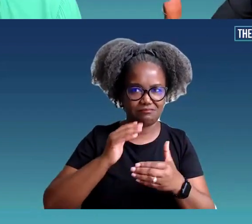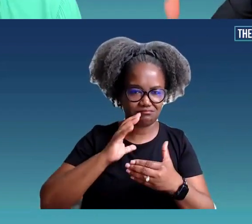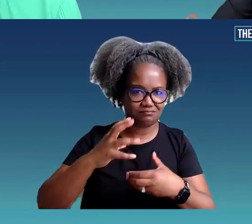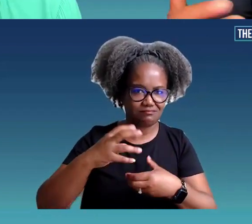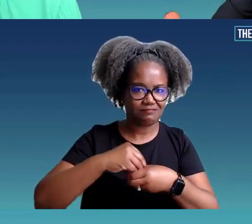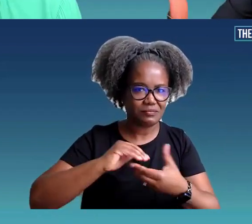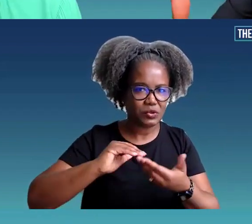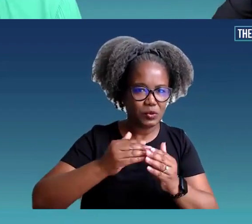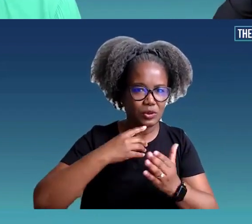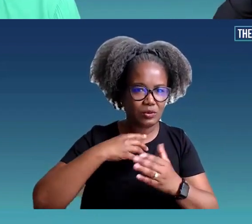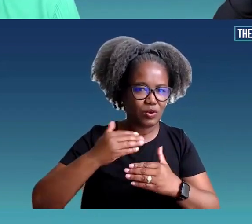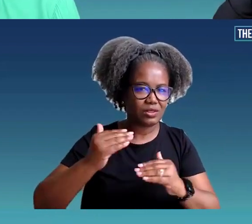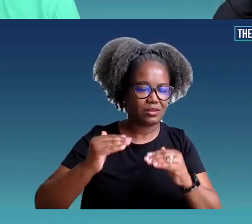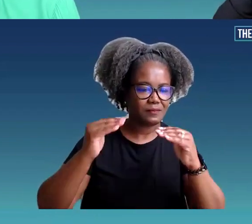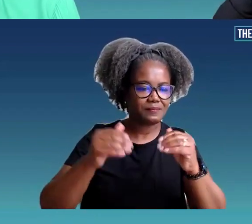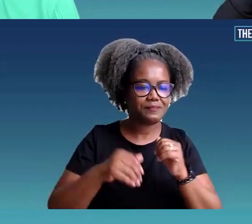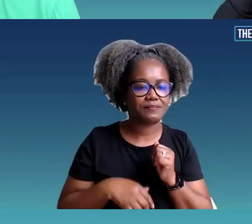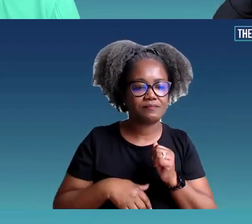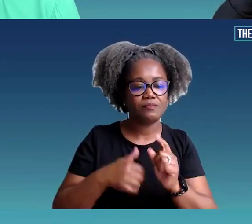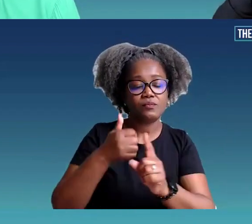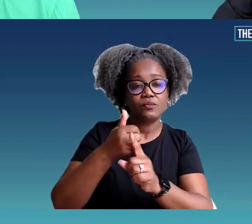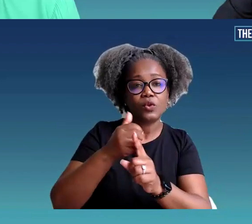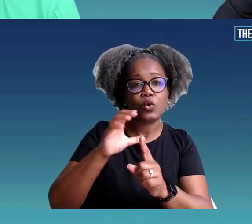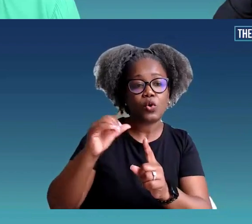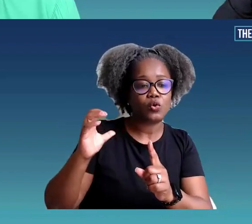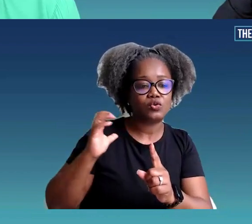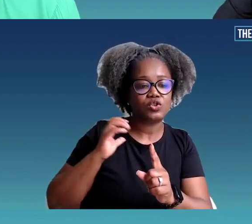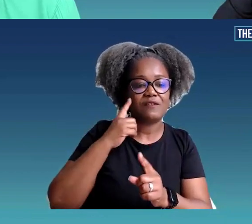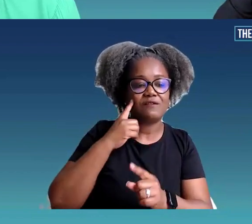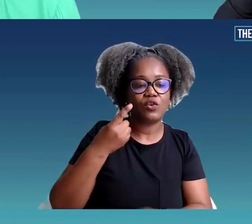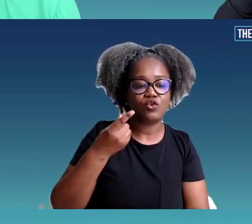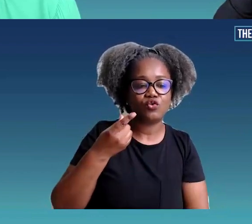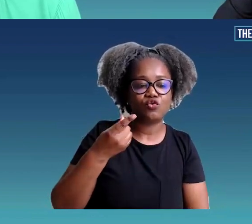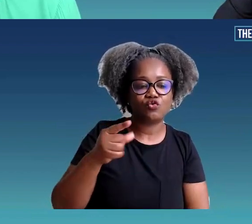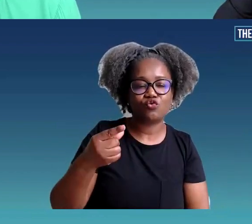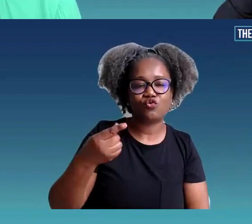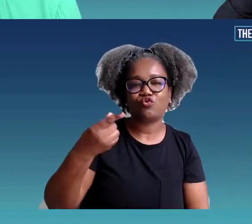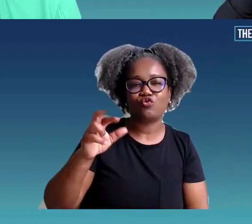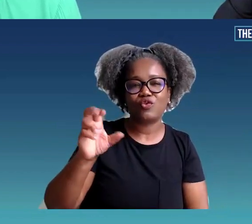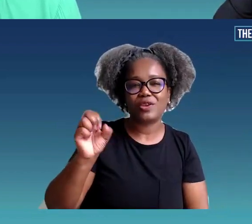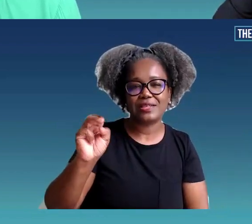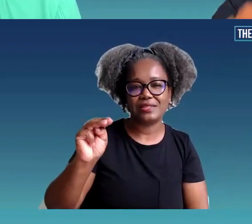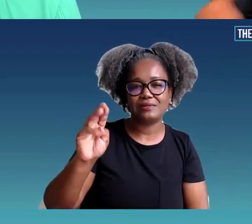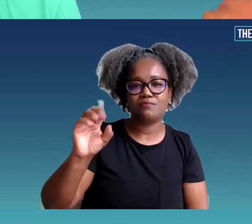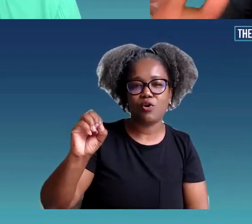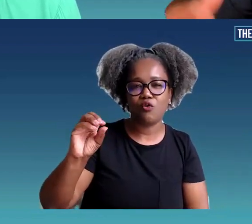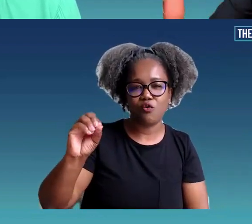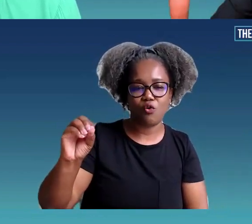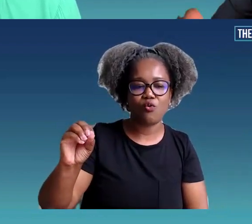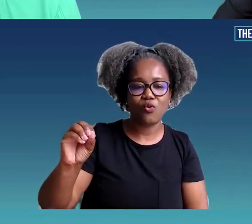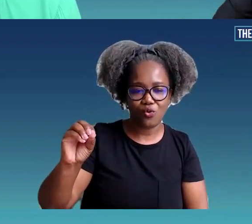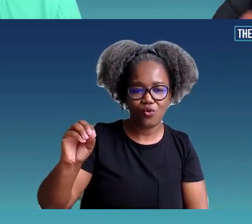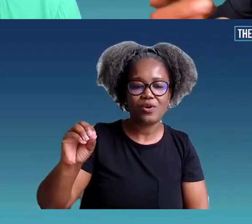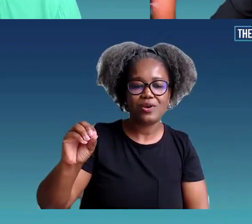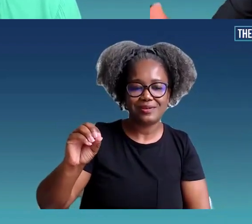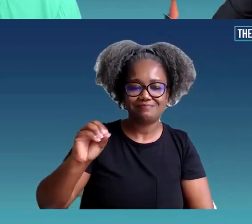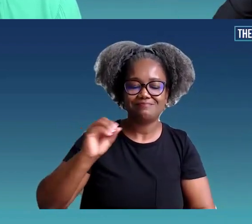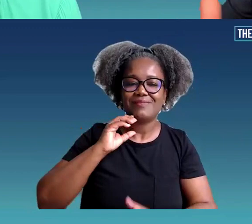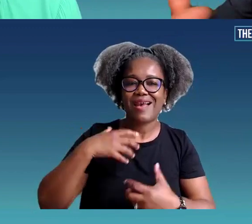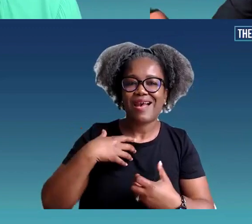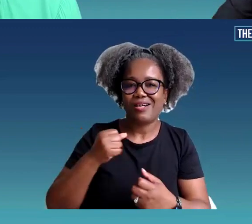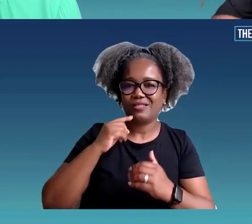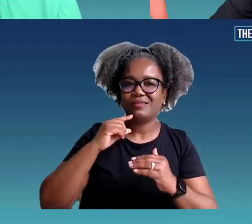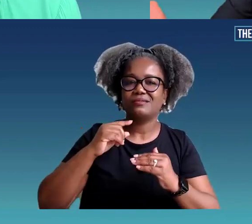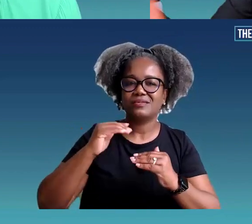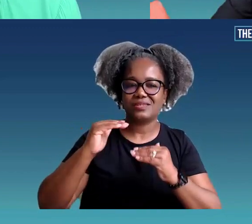the Greensboro Health Disparities Collaborative. It's a community-led organization, and she is an active member of a